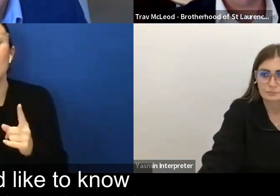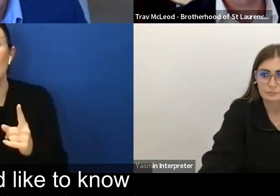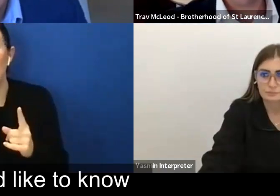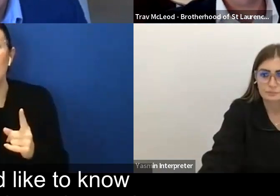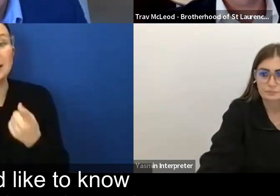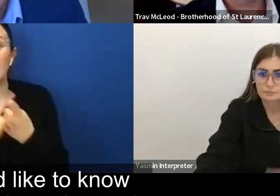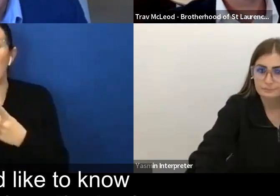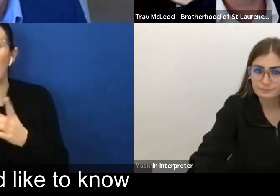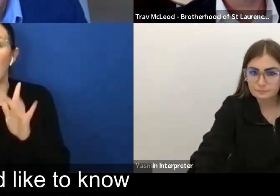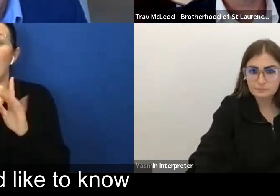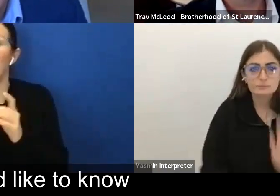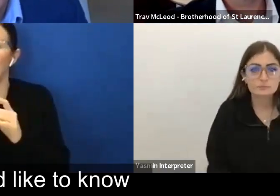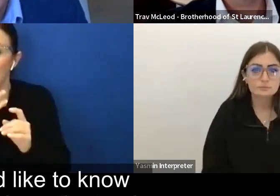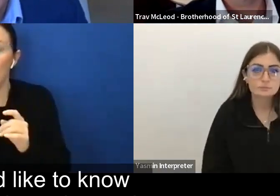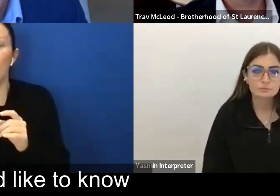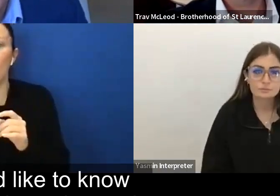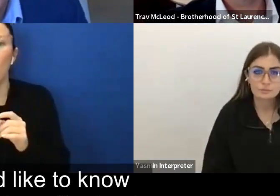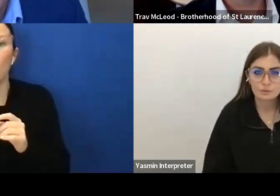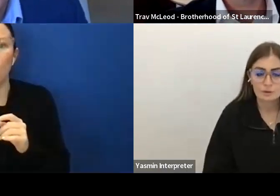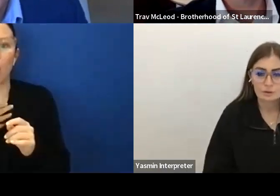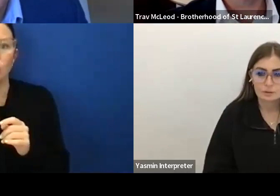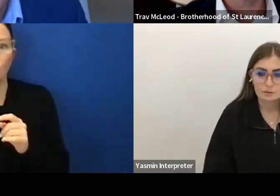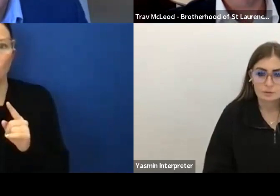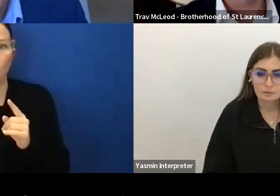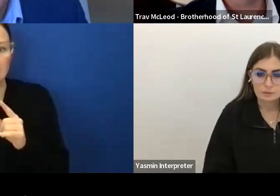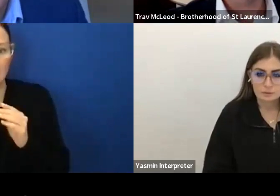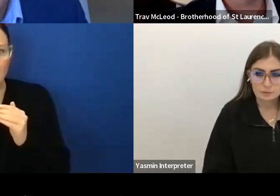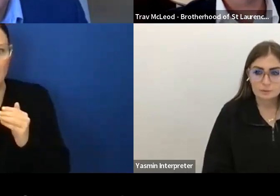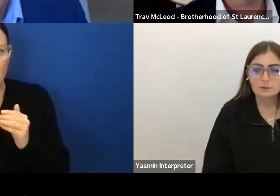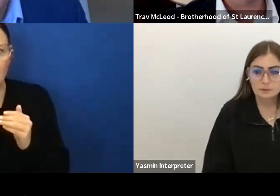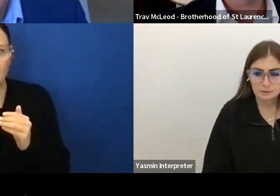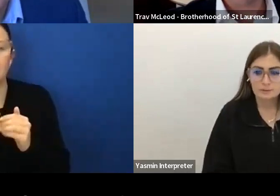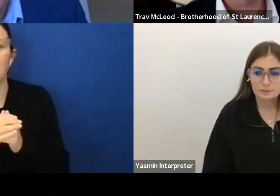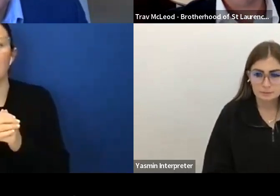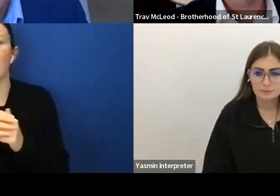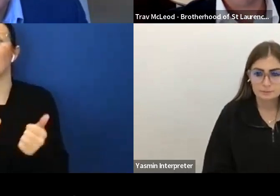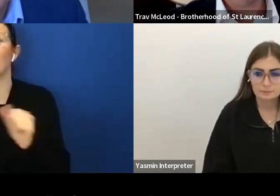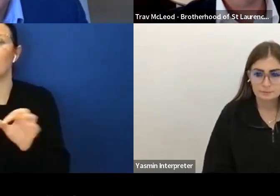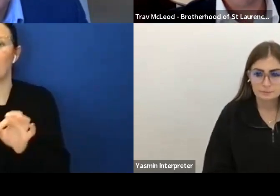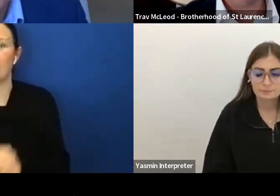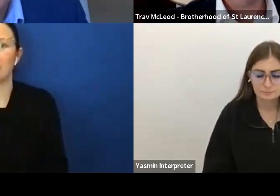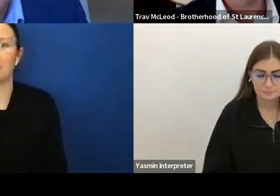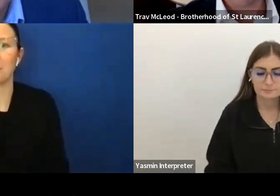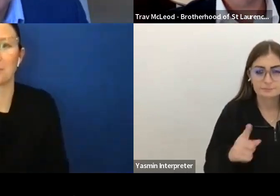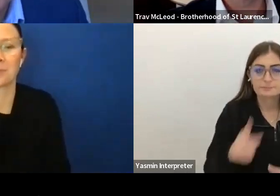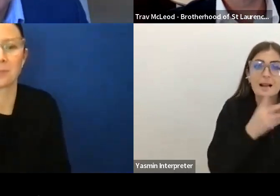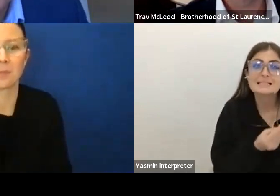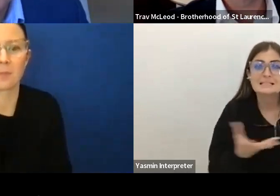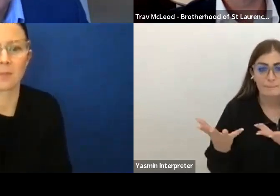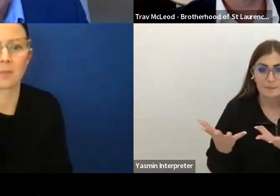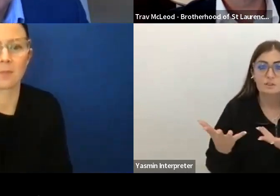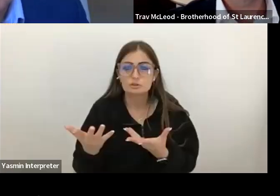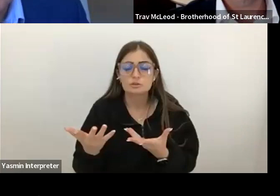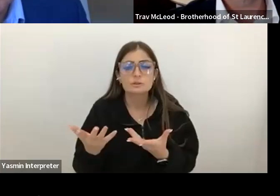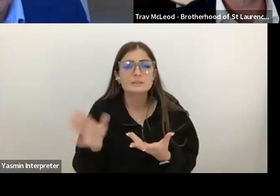know, because we'd like to know what's coming down the track. Submissions often sound like they would have to be great,